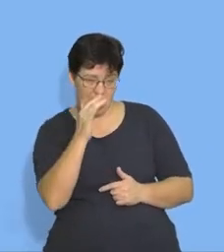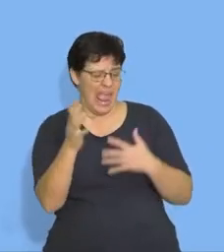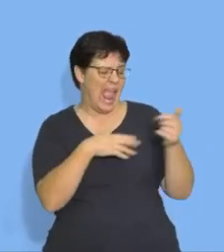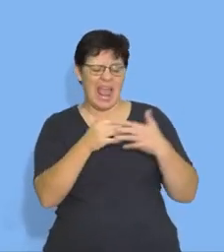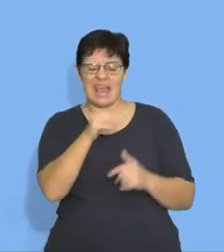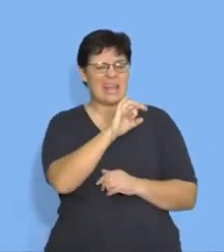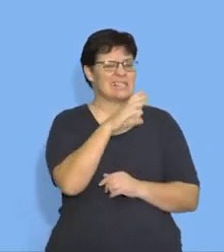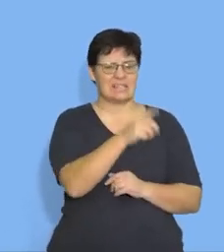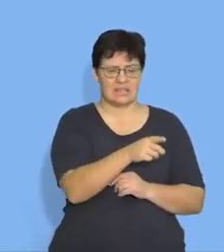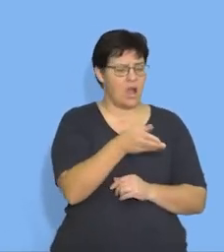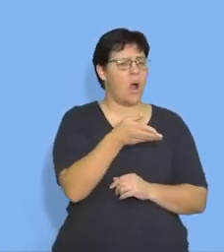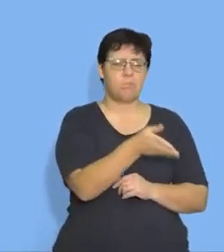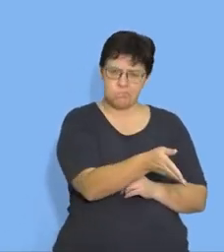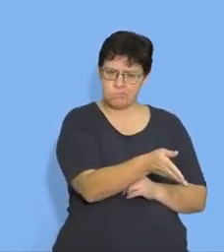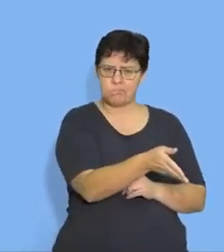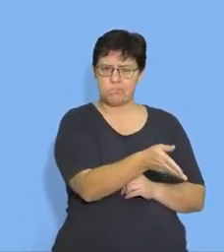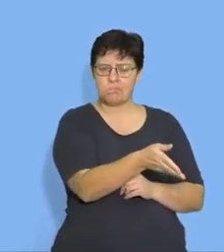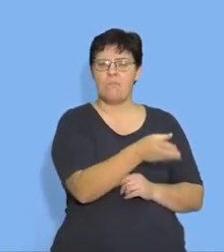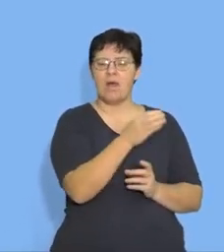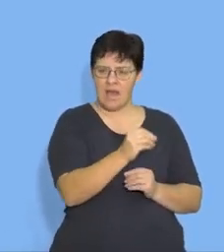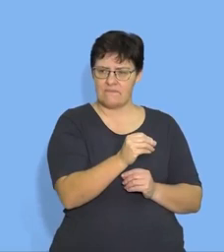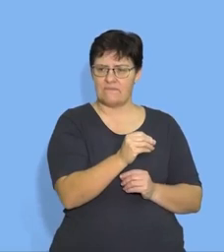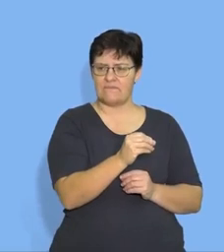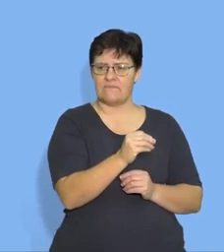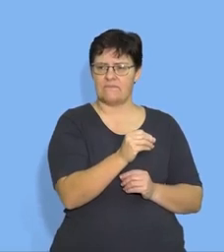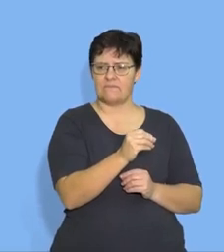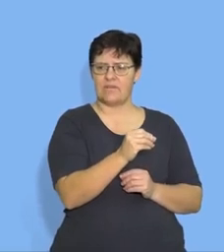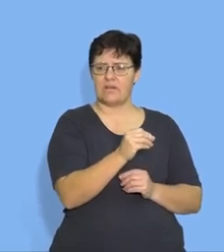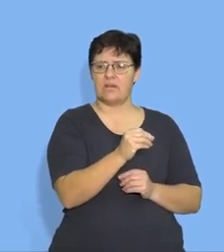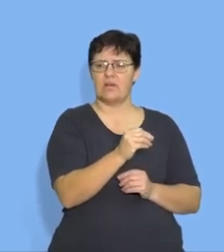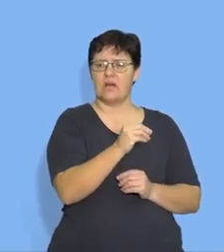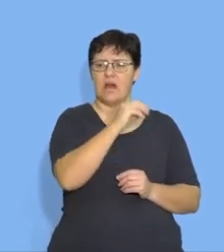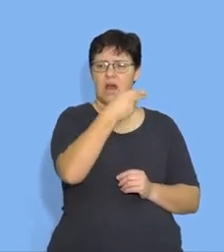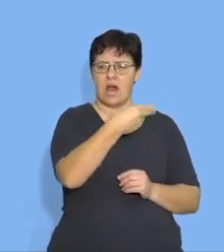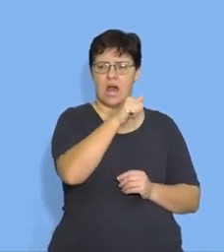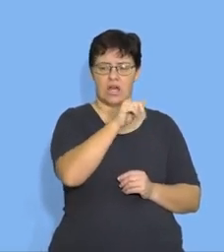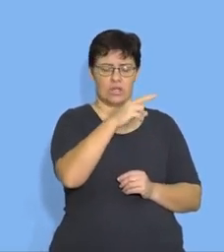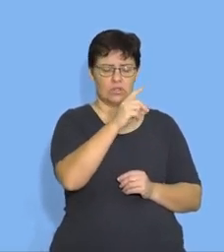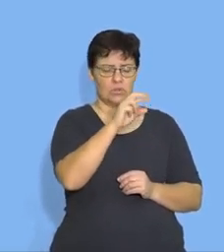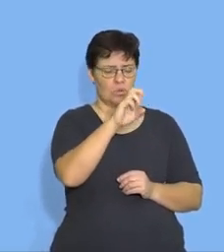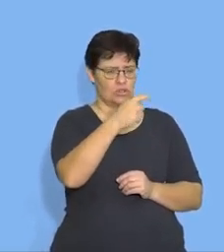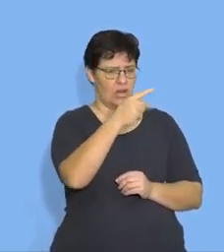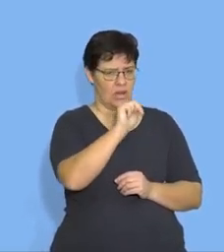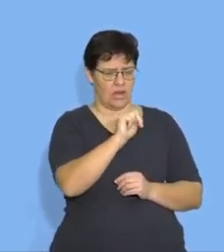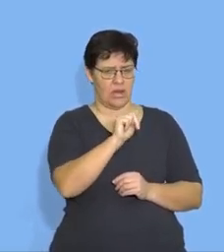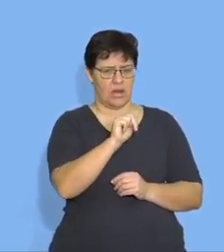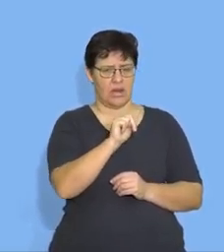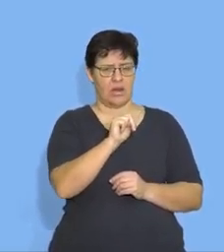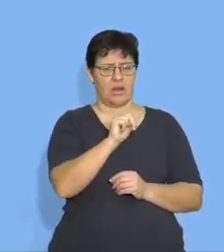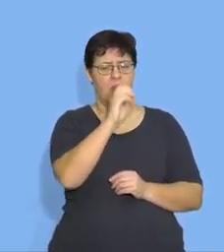acid contains at least a hydrogen atom. So in that sense, they are able to donate this